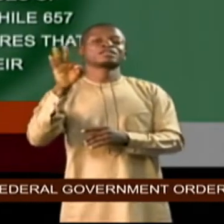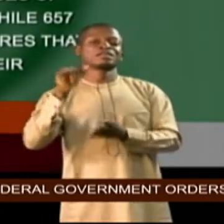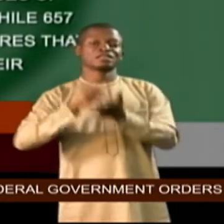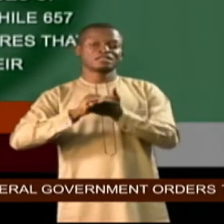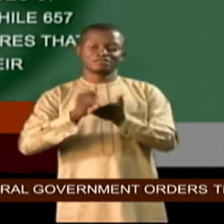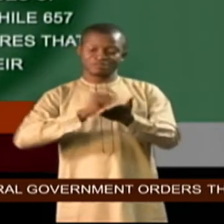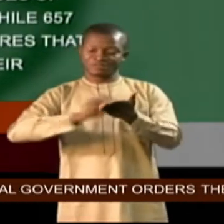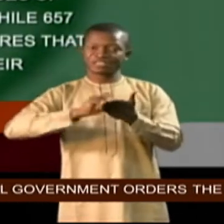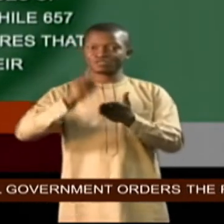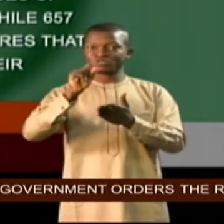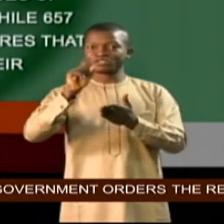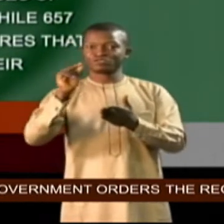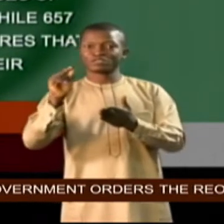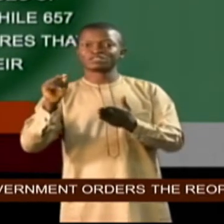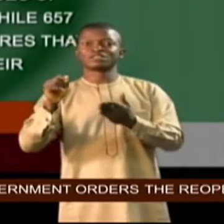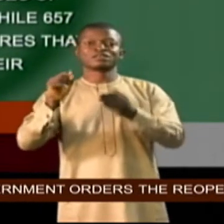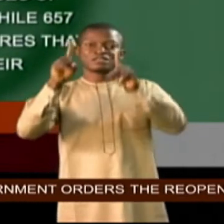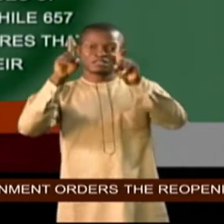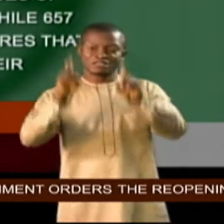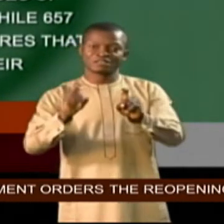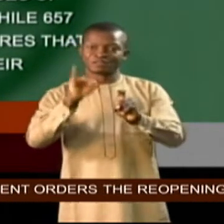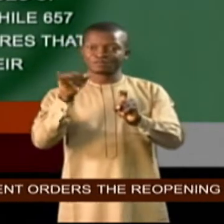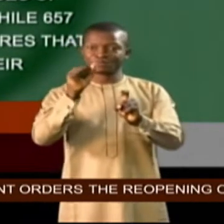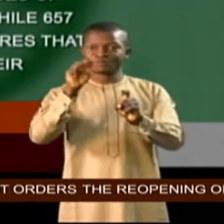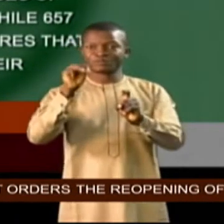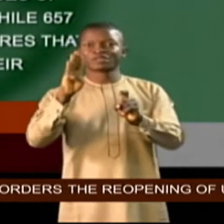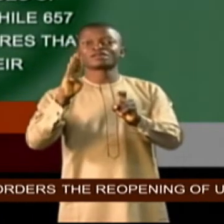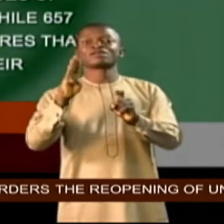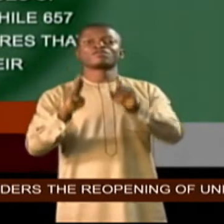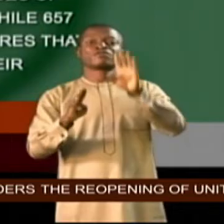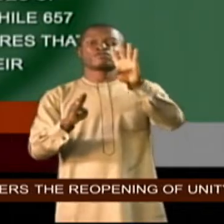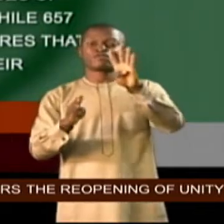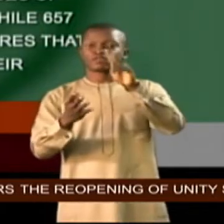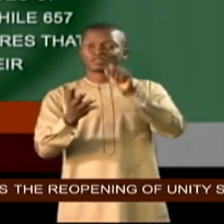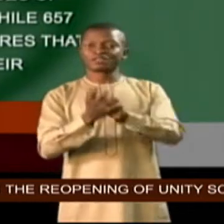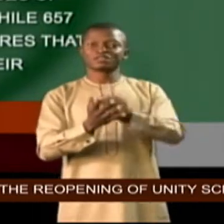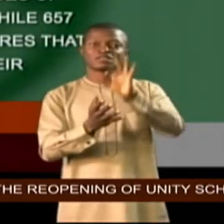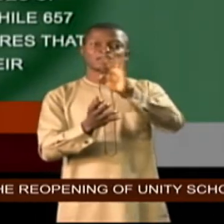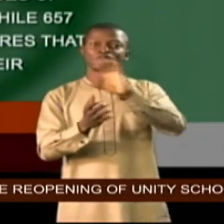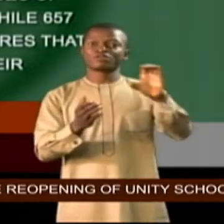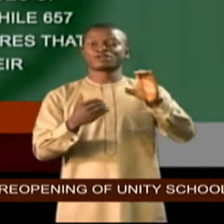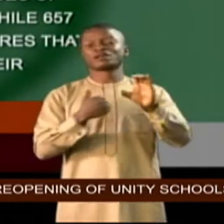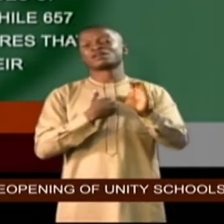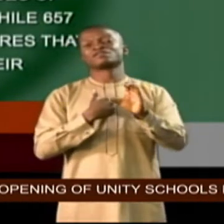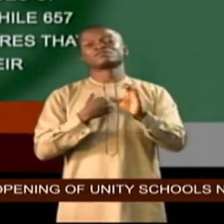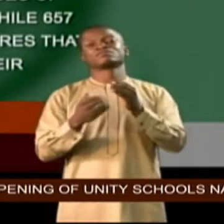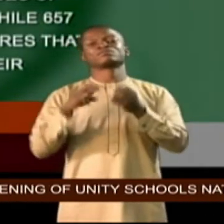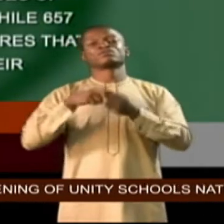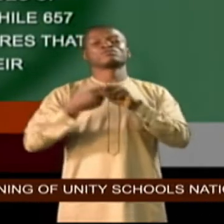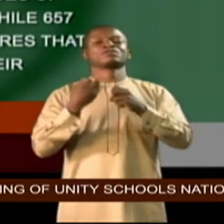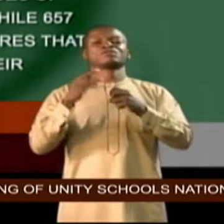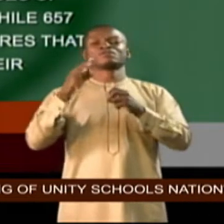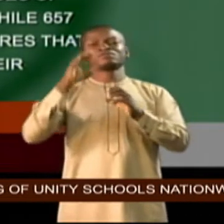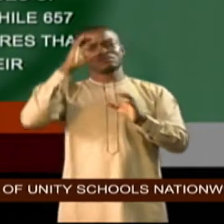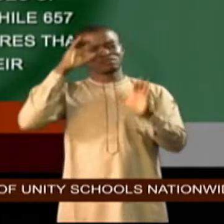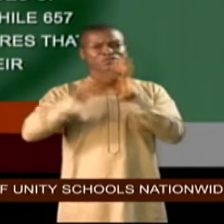for the 2020 UTME, 4,900 candidates have issues of picture mismatch,